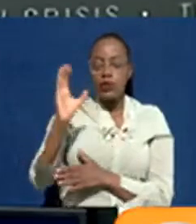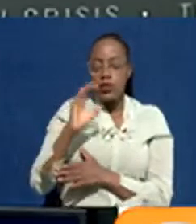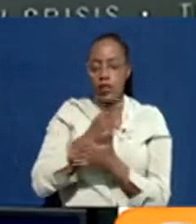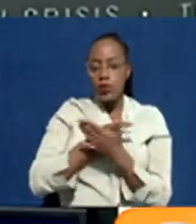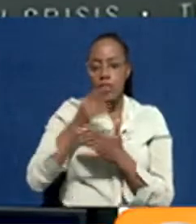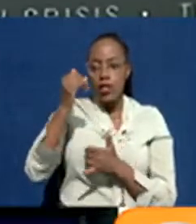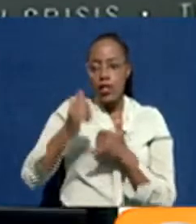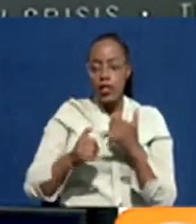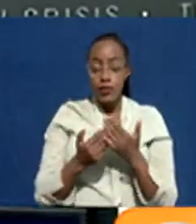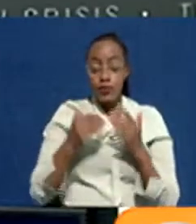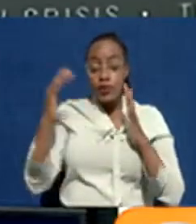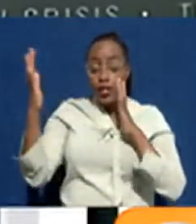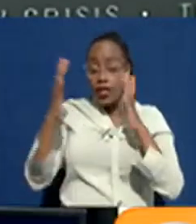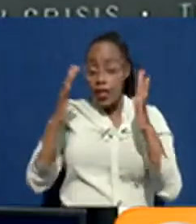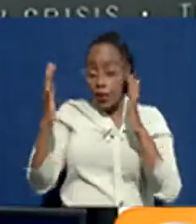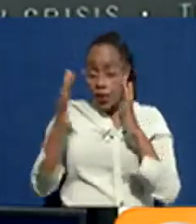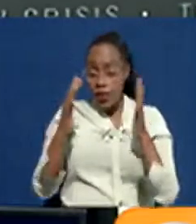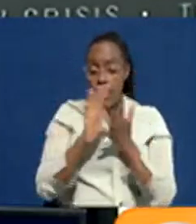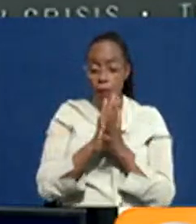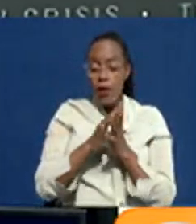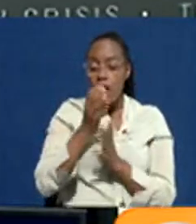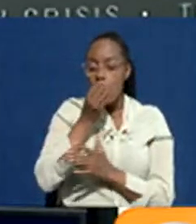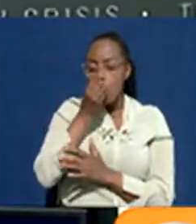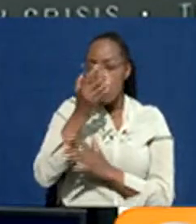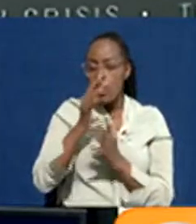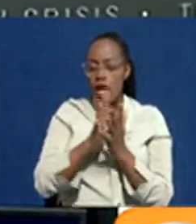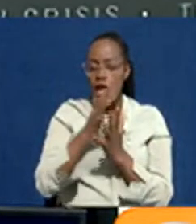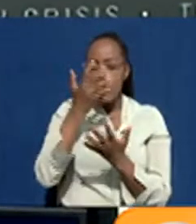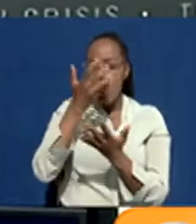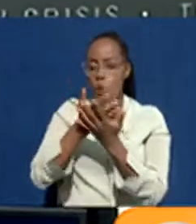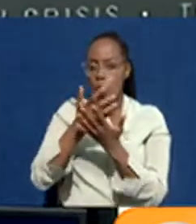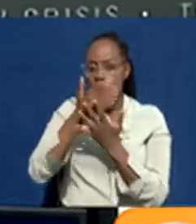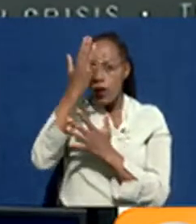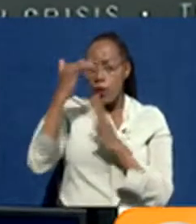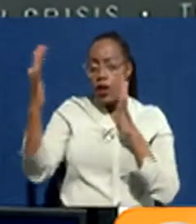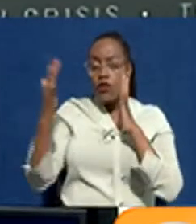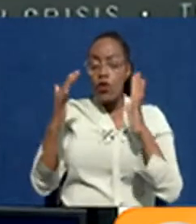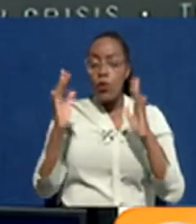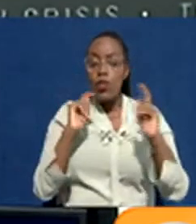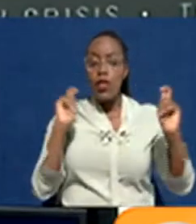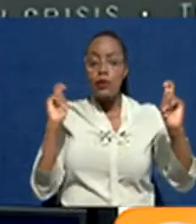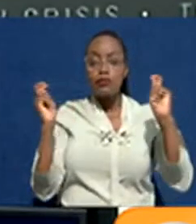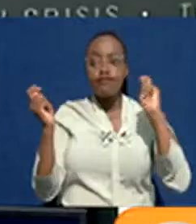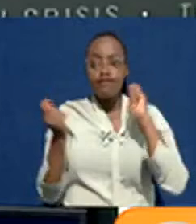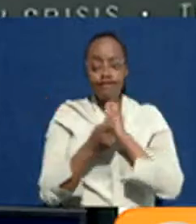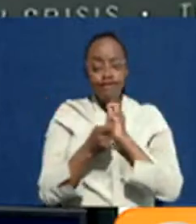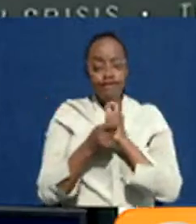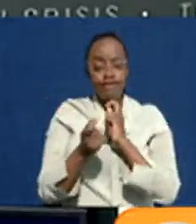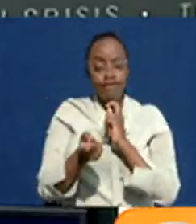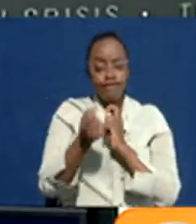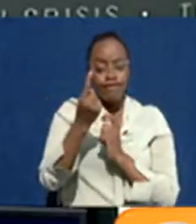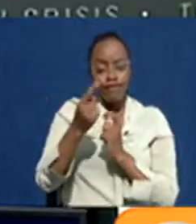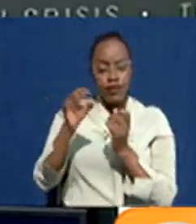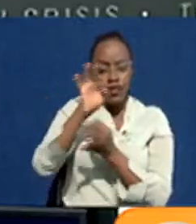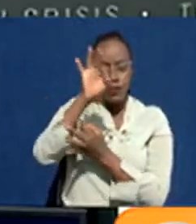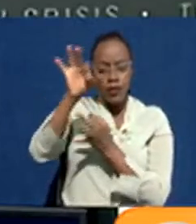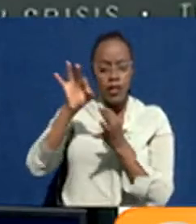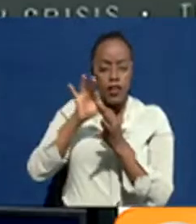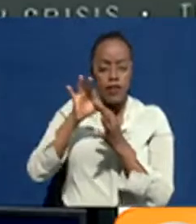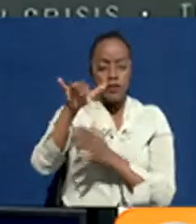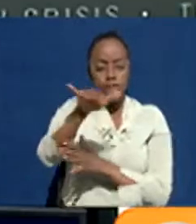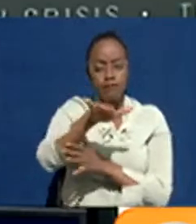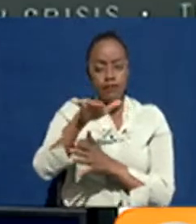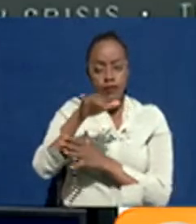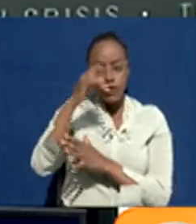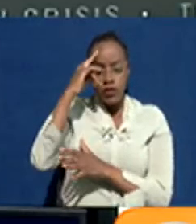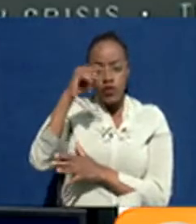Now, as the weather gets warmer and wetter due to climate change, it is creating the perfect environment